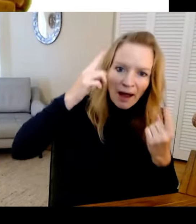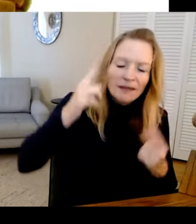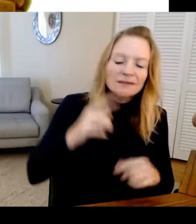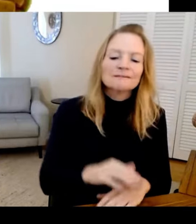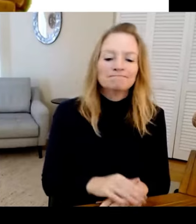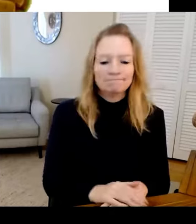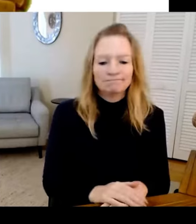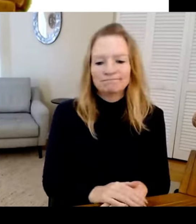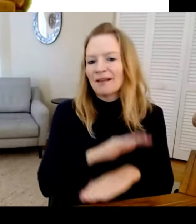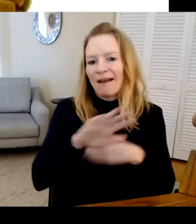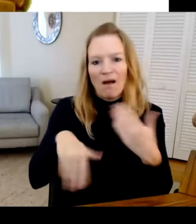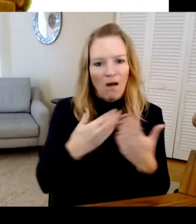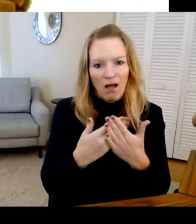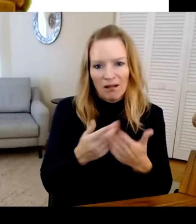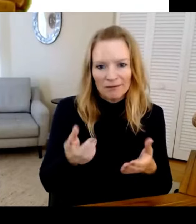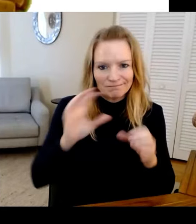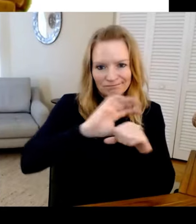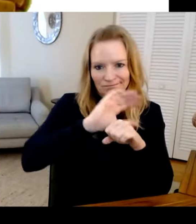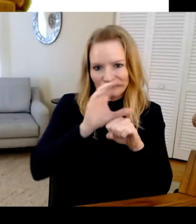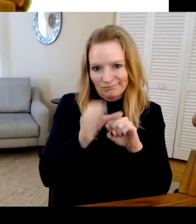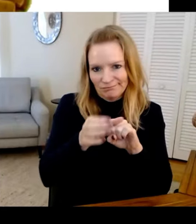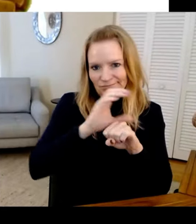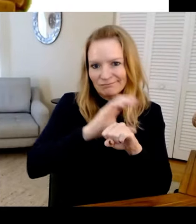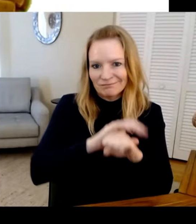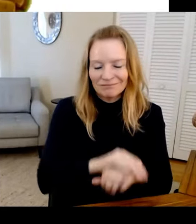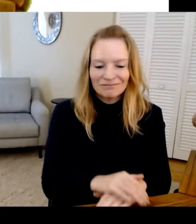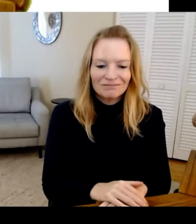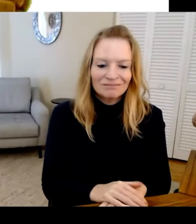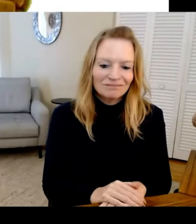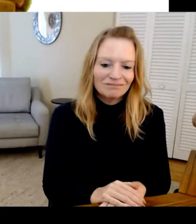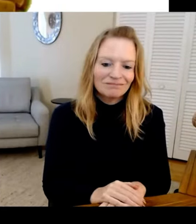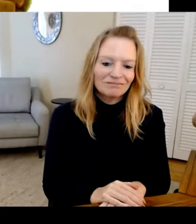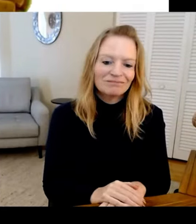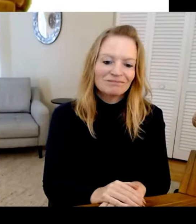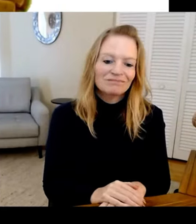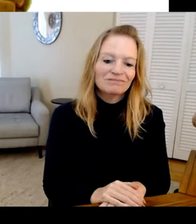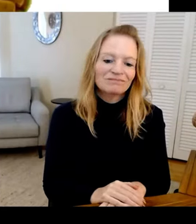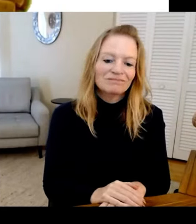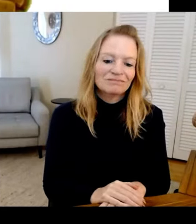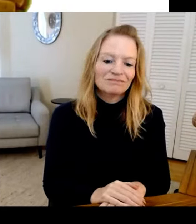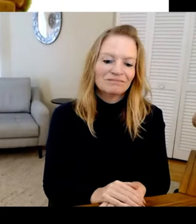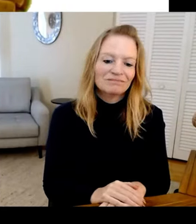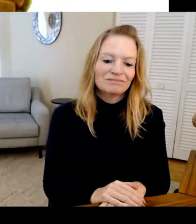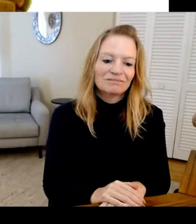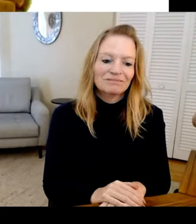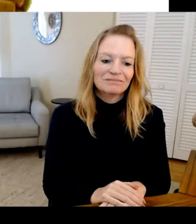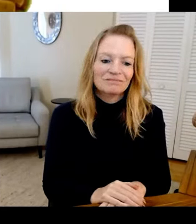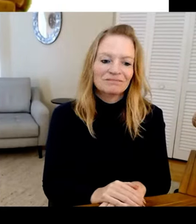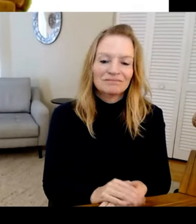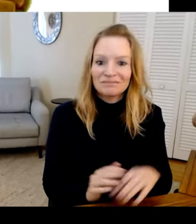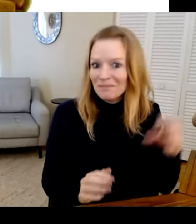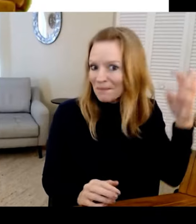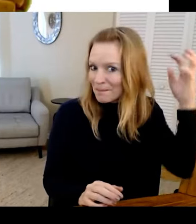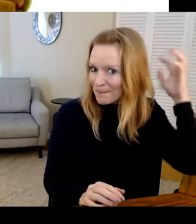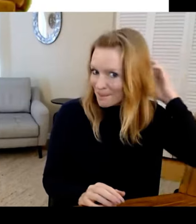language, all of your thoughts are housed there. All of them are right there in that cerebral cortex.